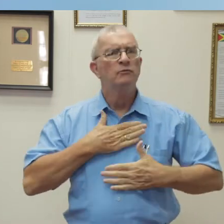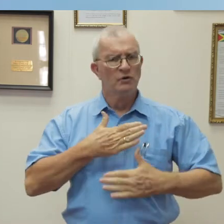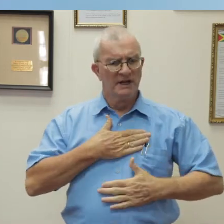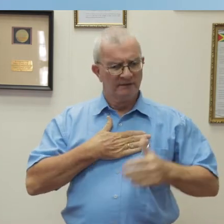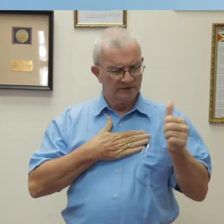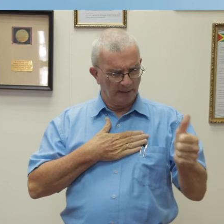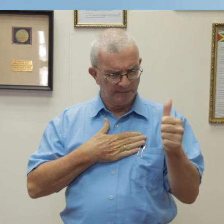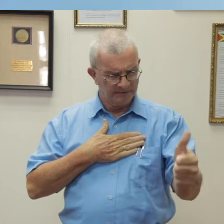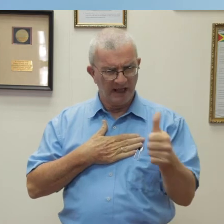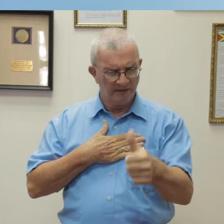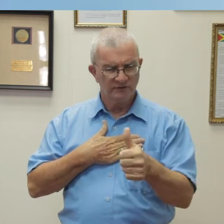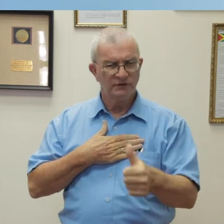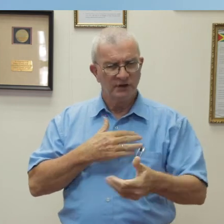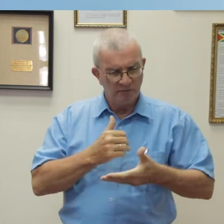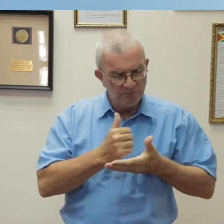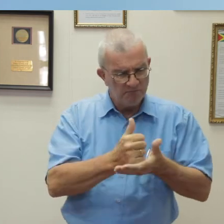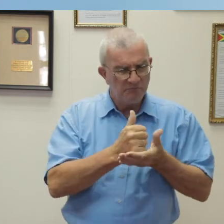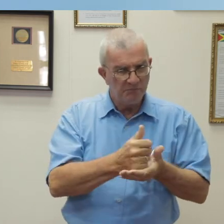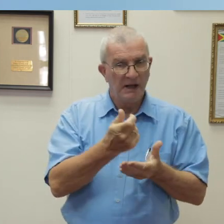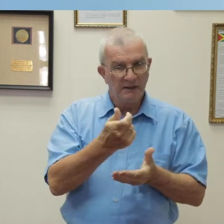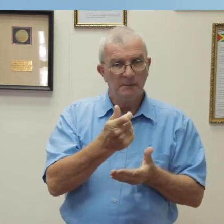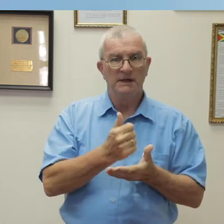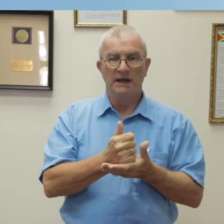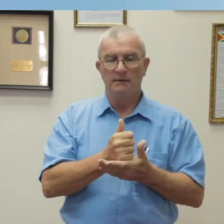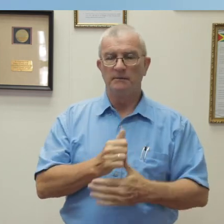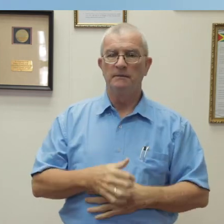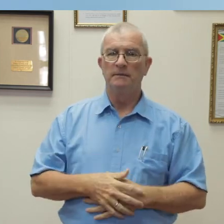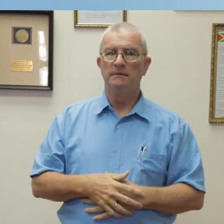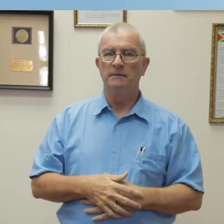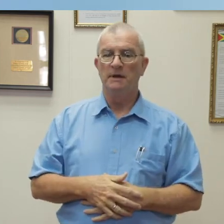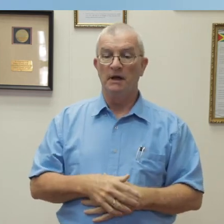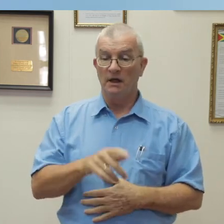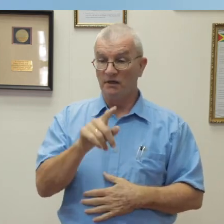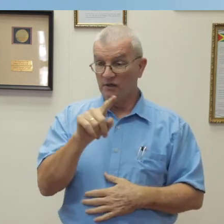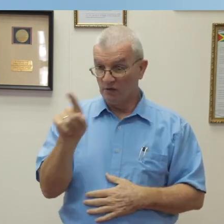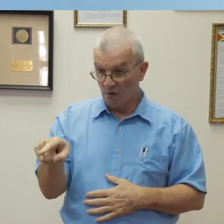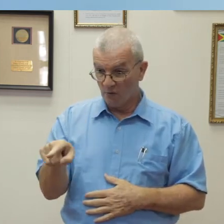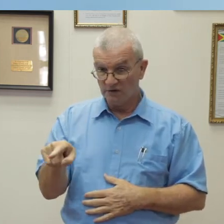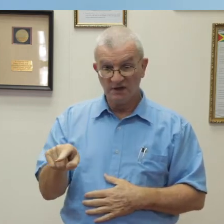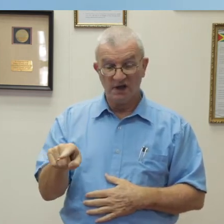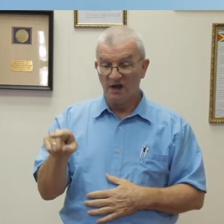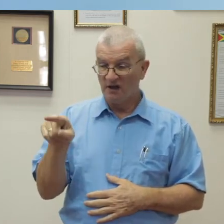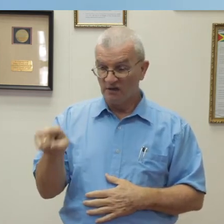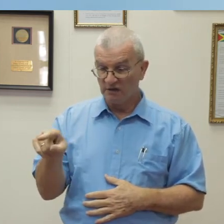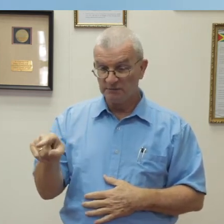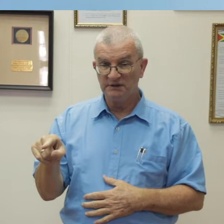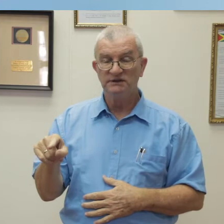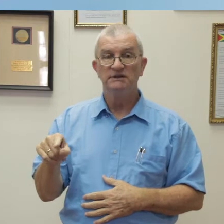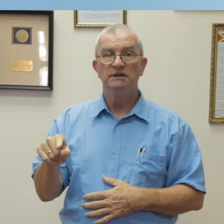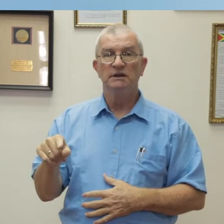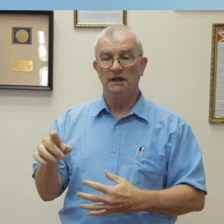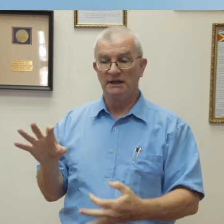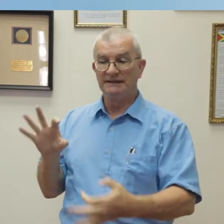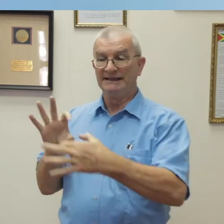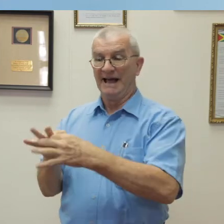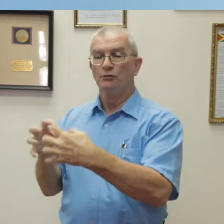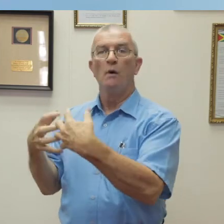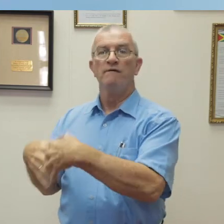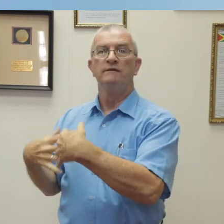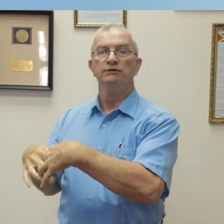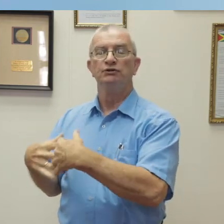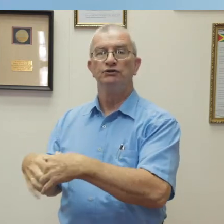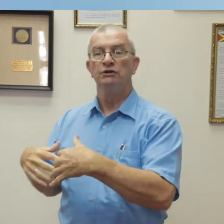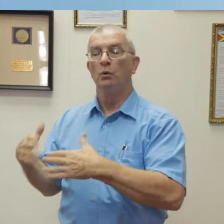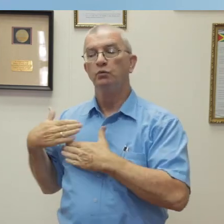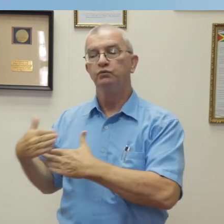added support to those who are attached to a ventilator where the ventilator is